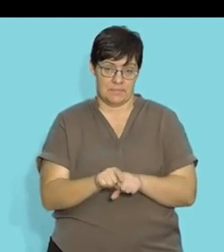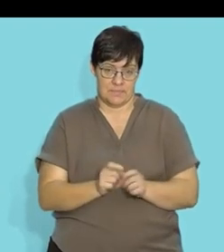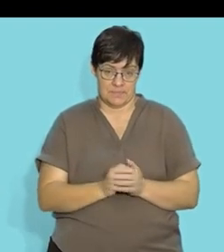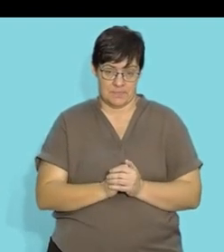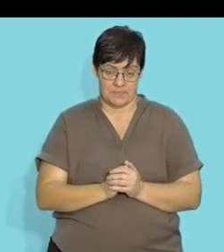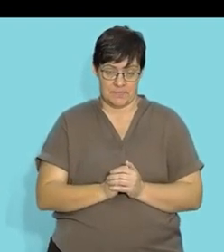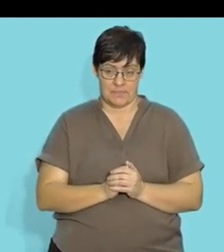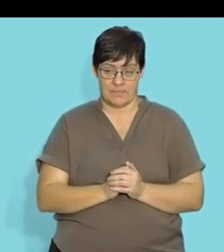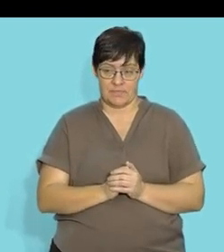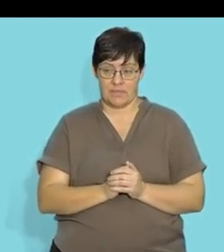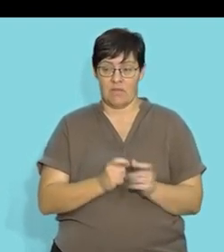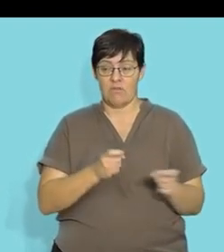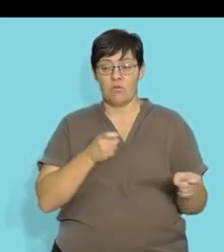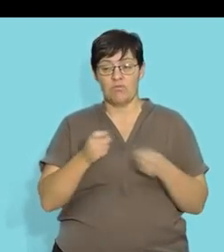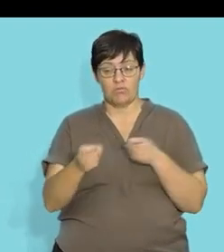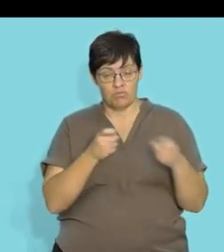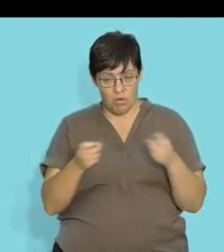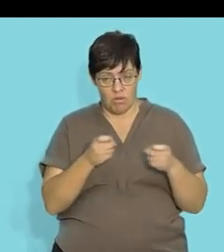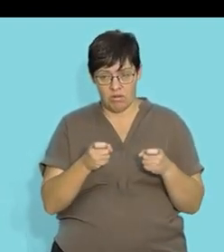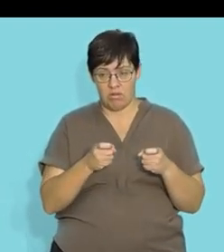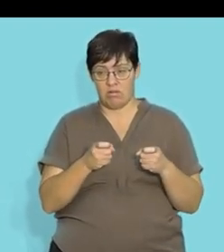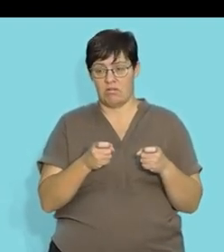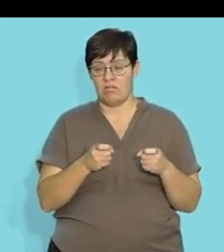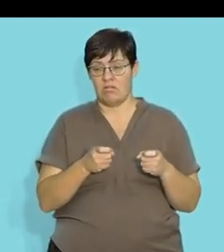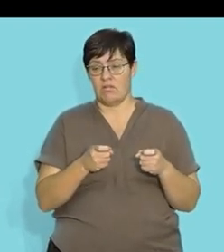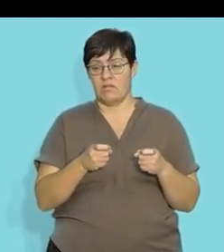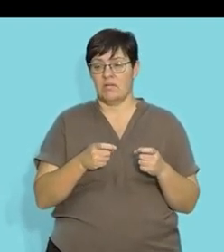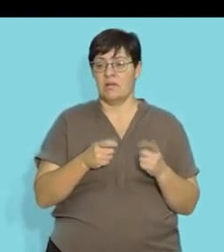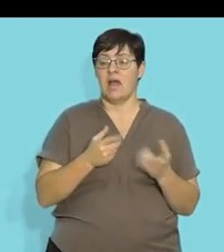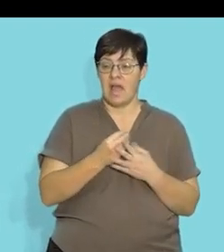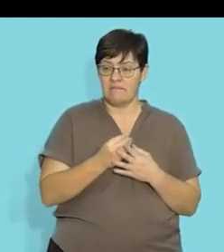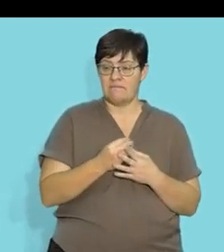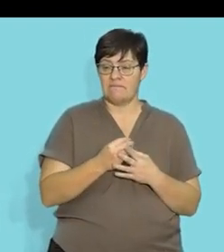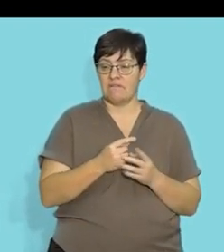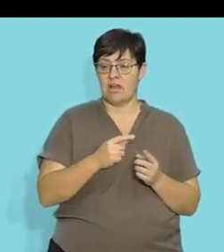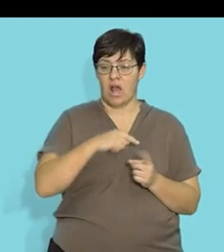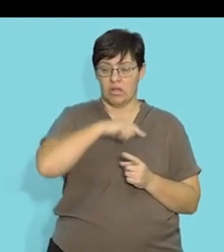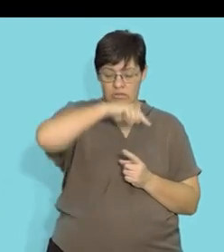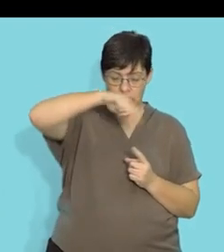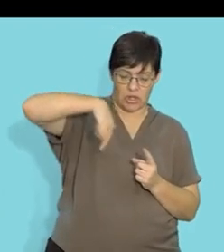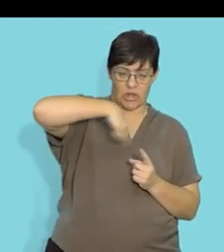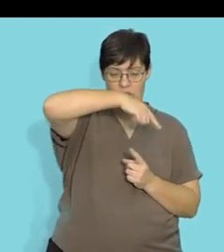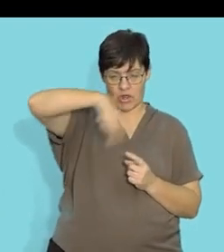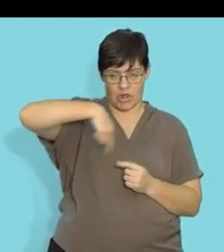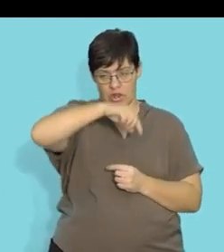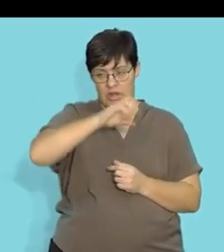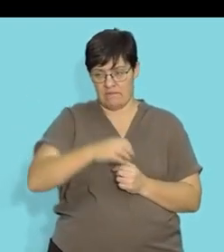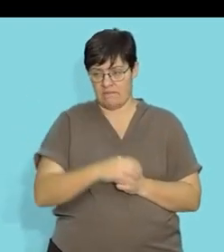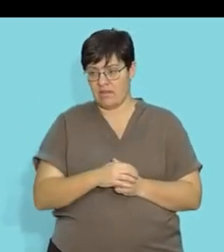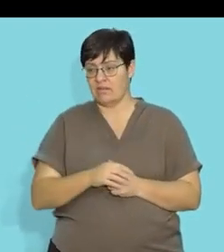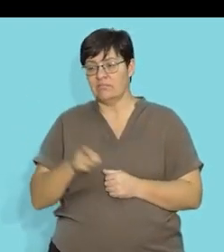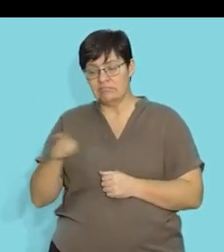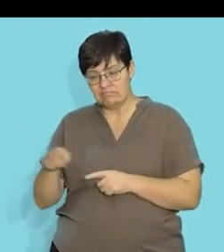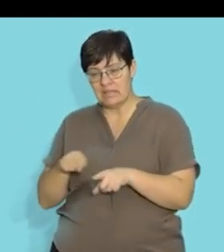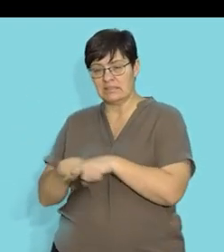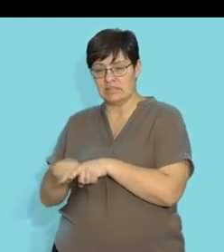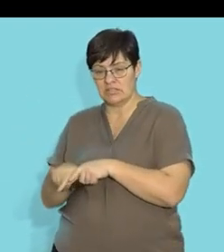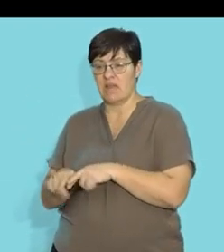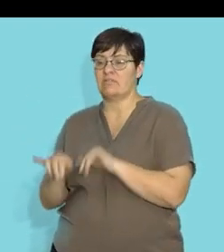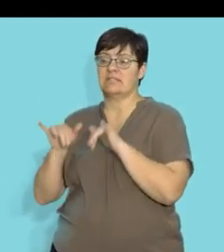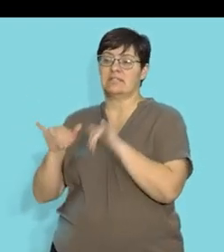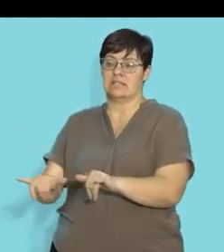we've got in the control a revolving clinostat which is constantly turning, and here we've got in the